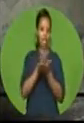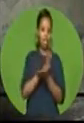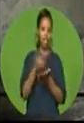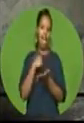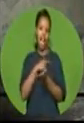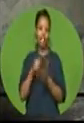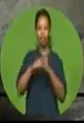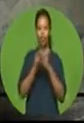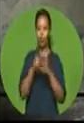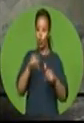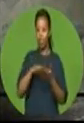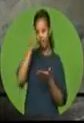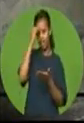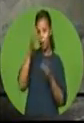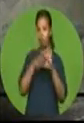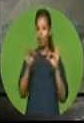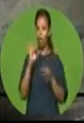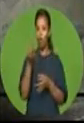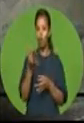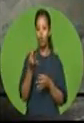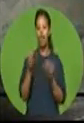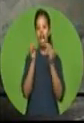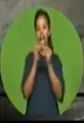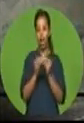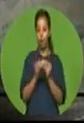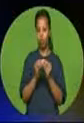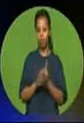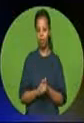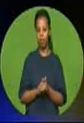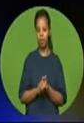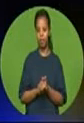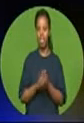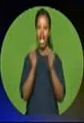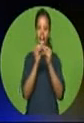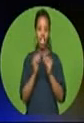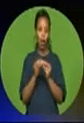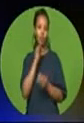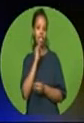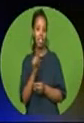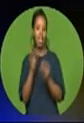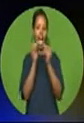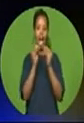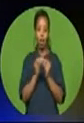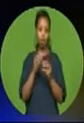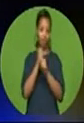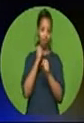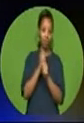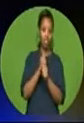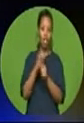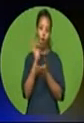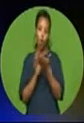begin today's lesson with the meaning of accounts. An account is an accounting